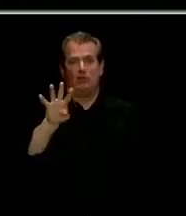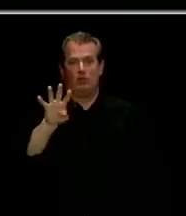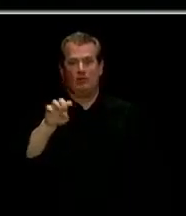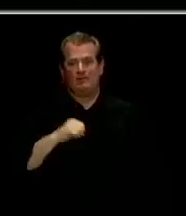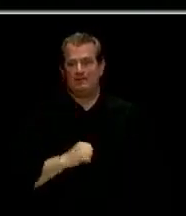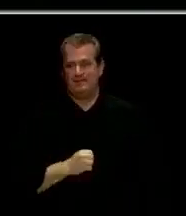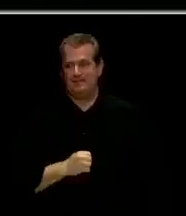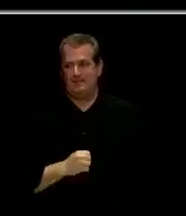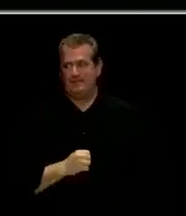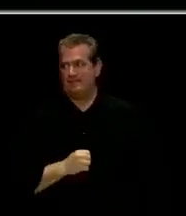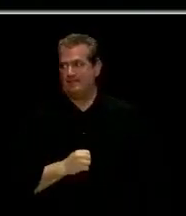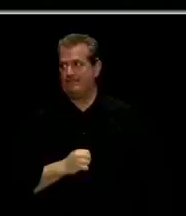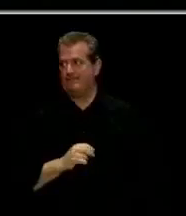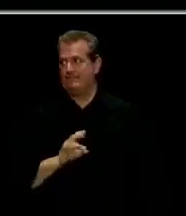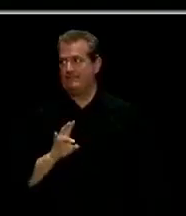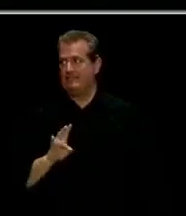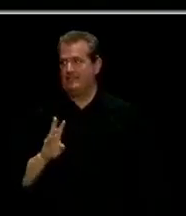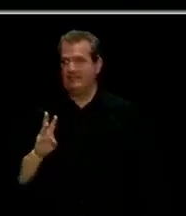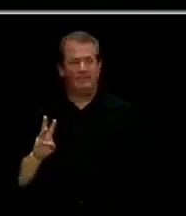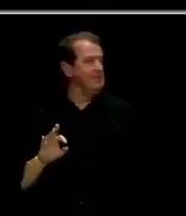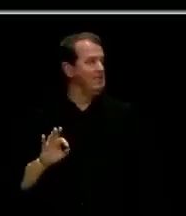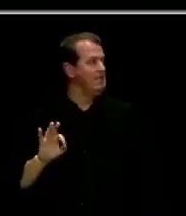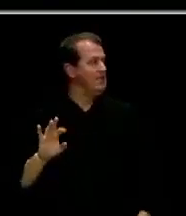7699714. Come on up.